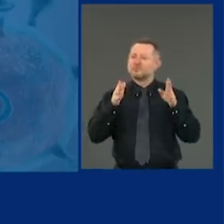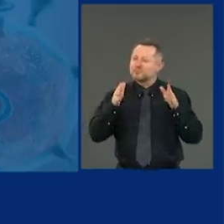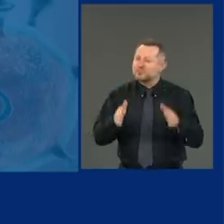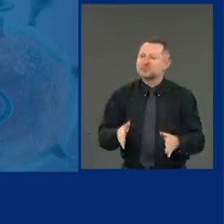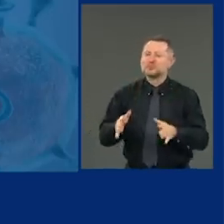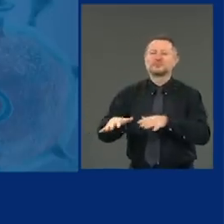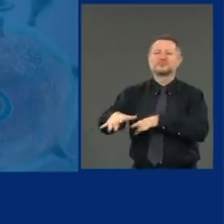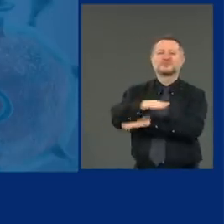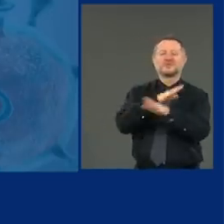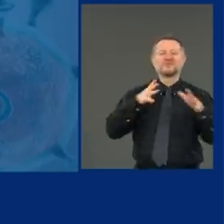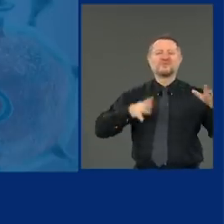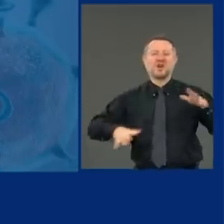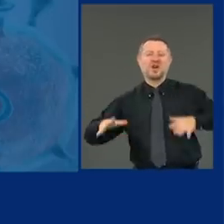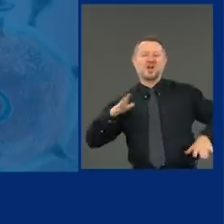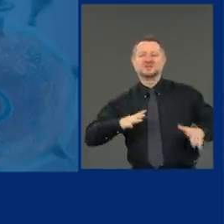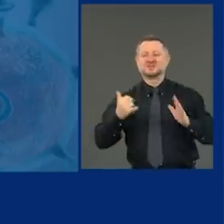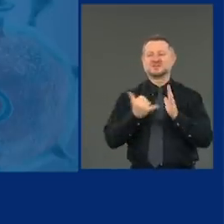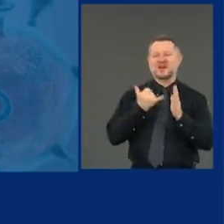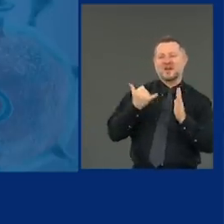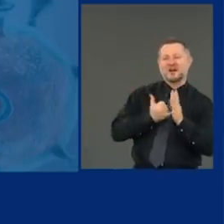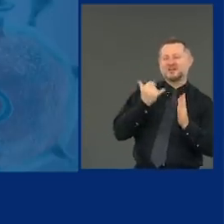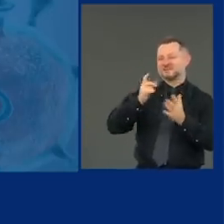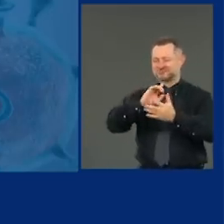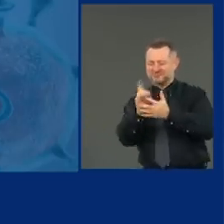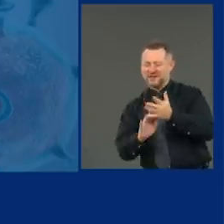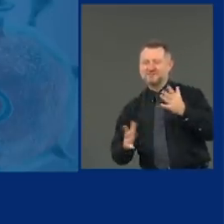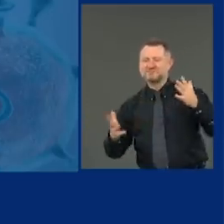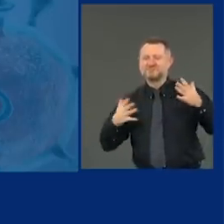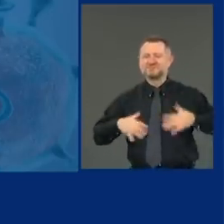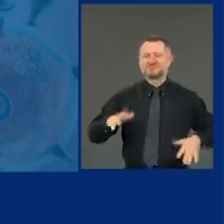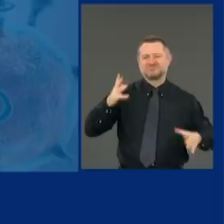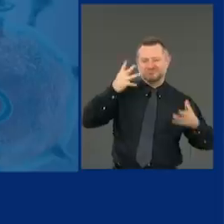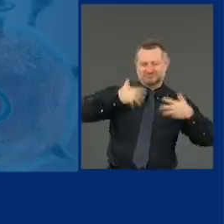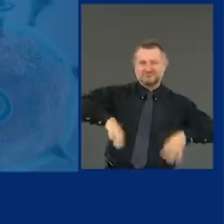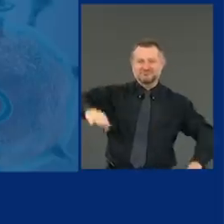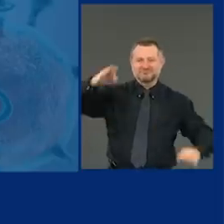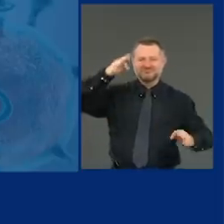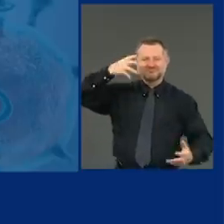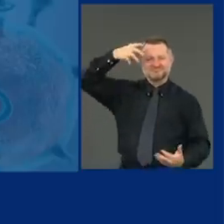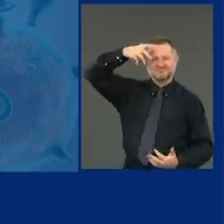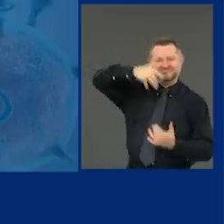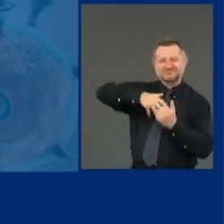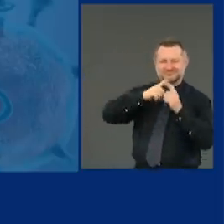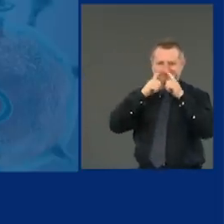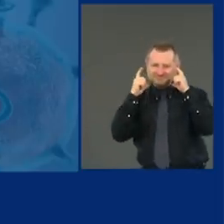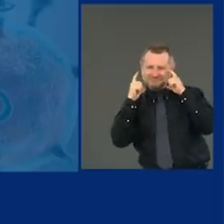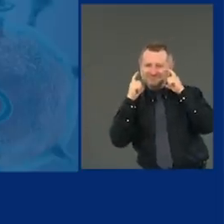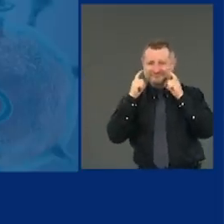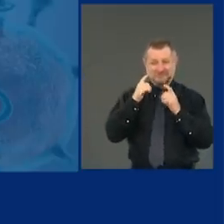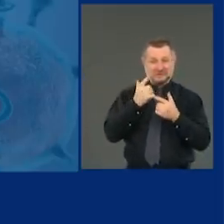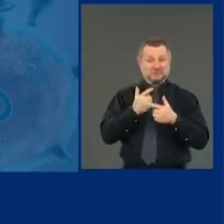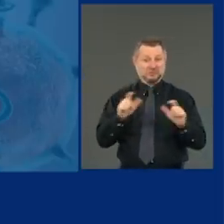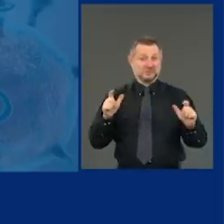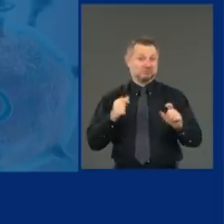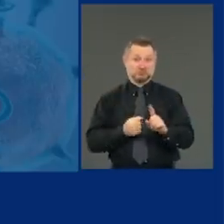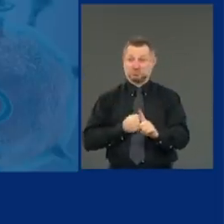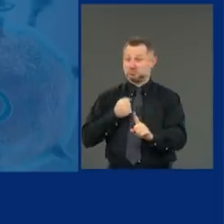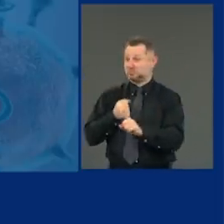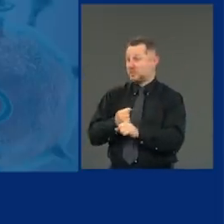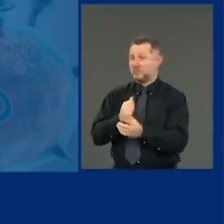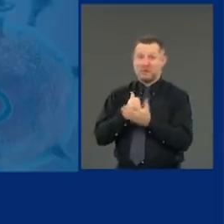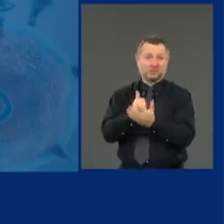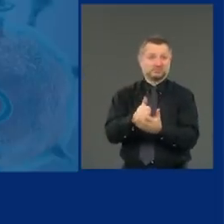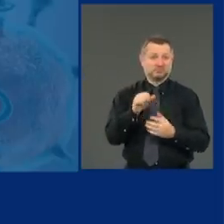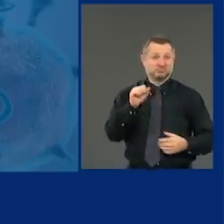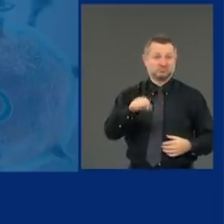fashion and design and clothing and outfitting, wearing the mask. It makes a real difference. And if you think